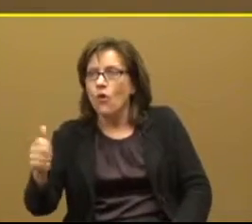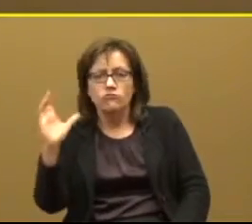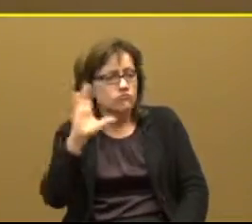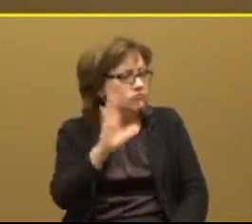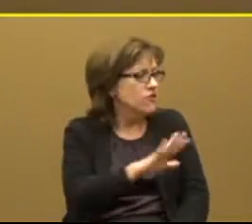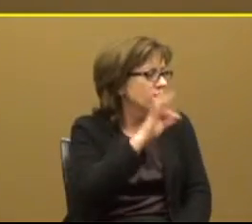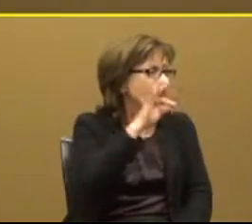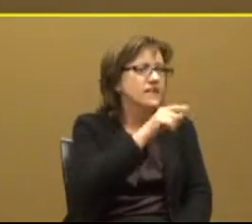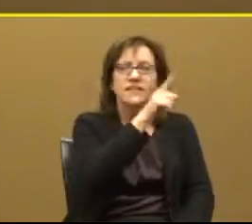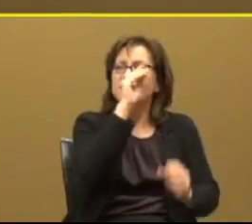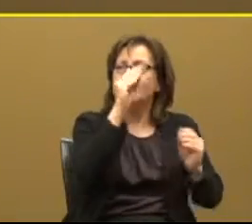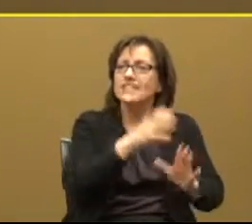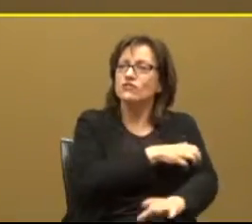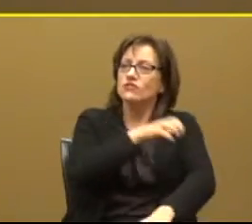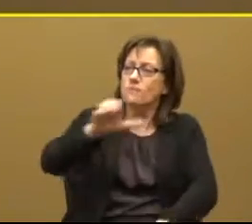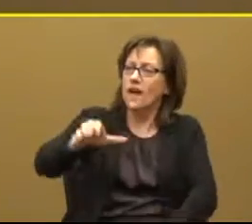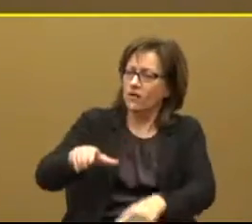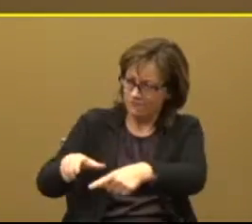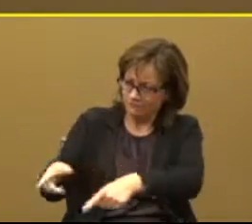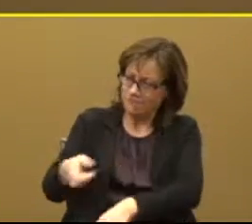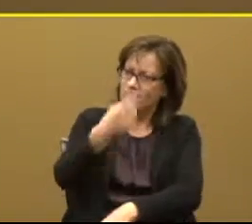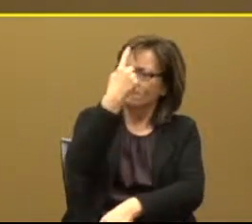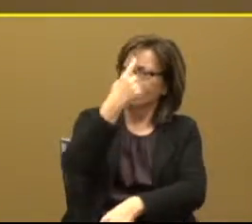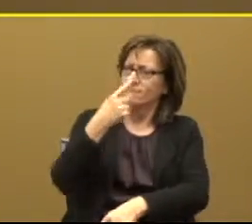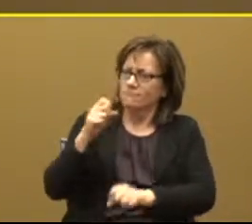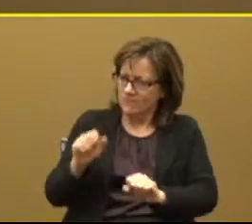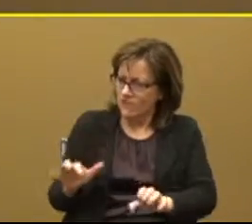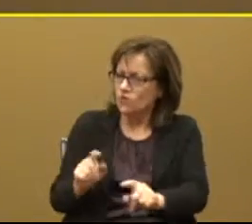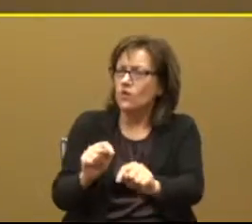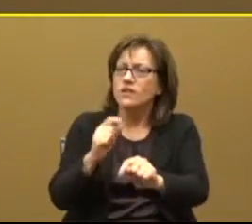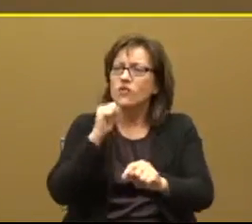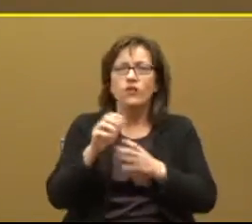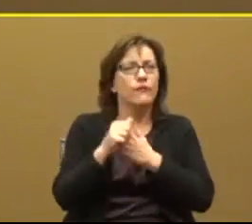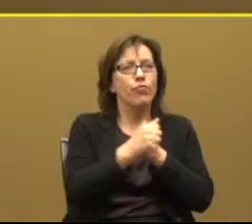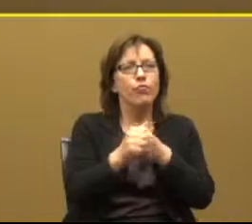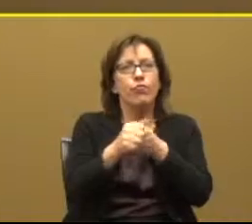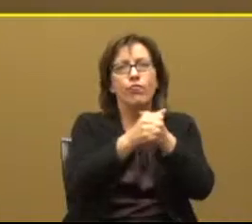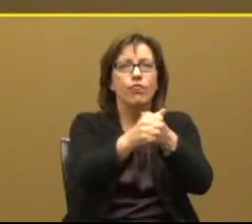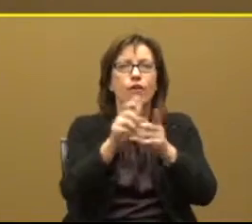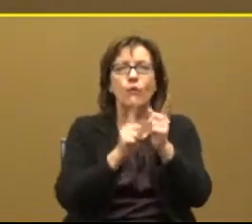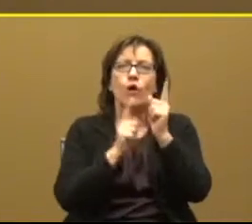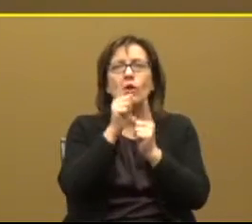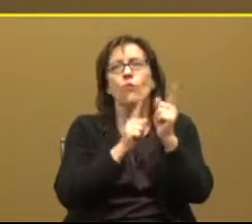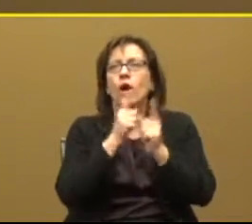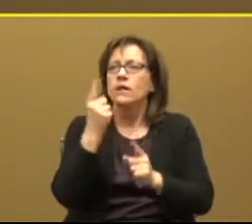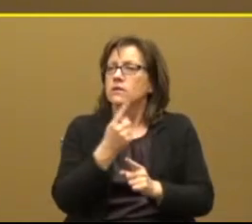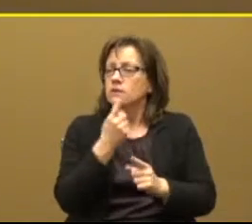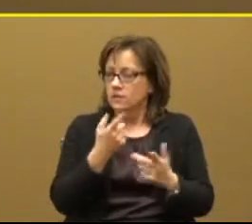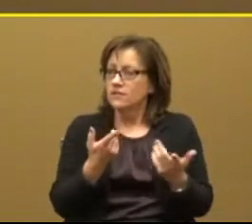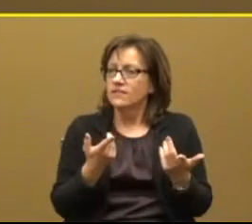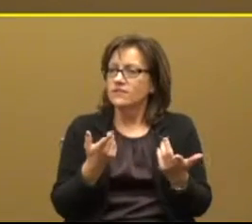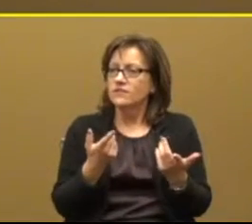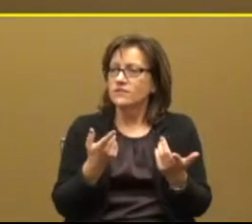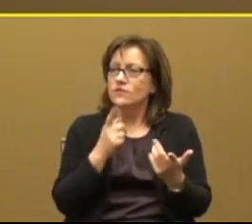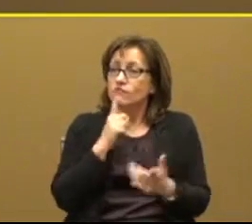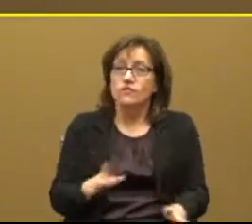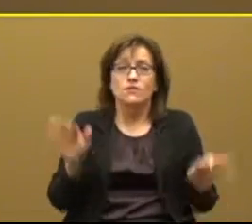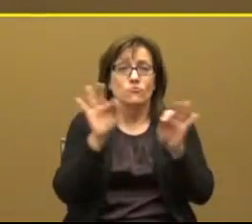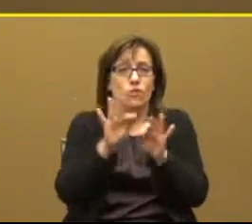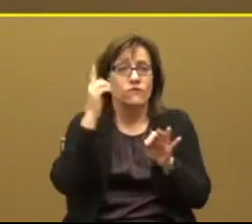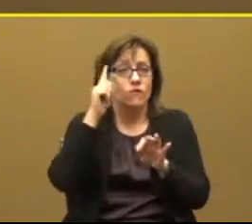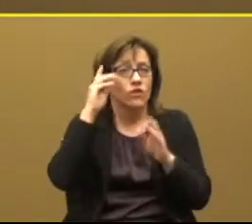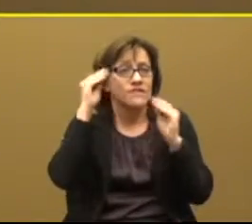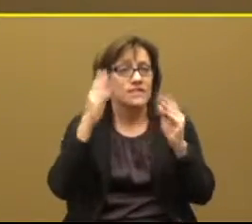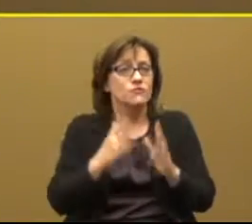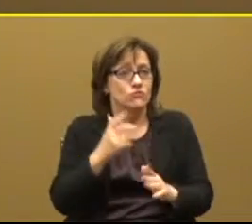was empowering the students to do that and not be led with the one-to-one. And so it's just really important for teachers to